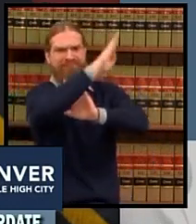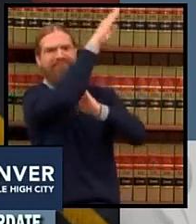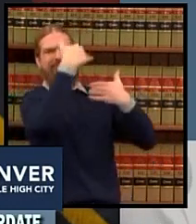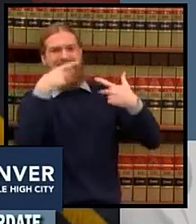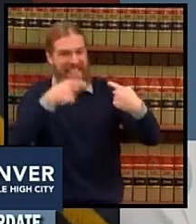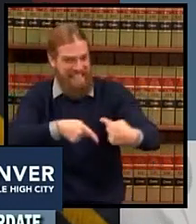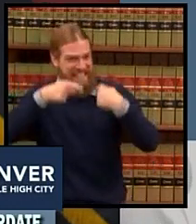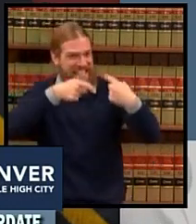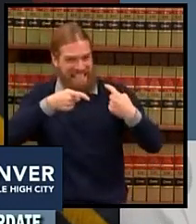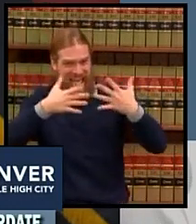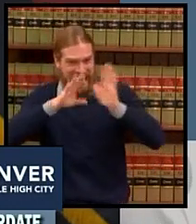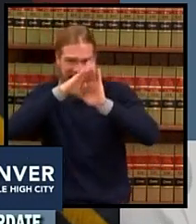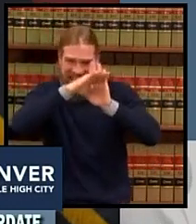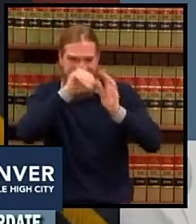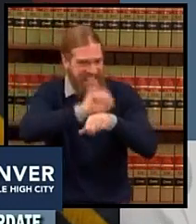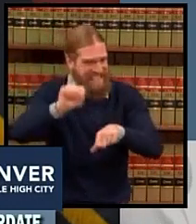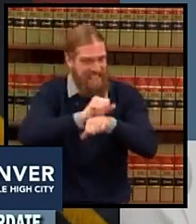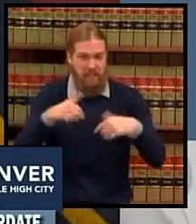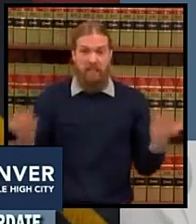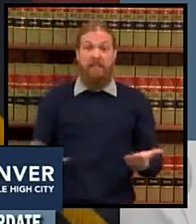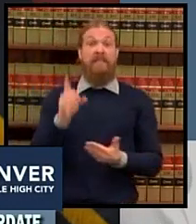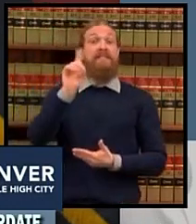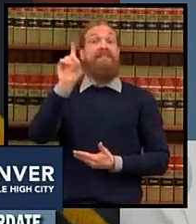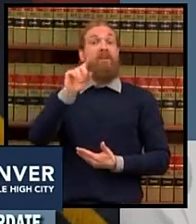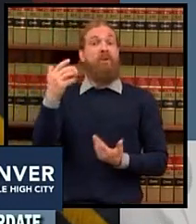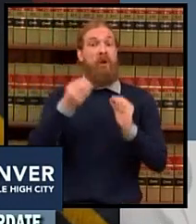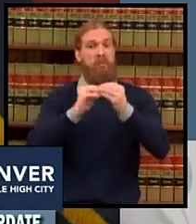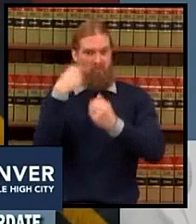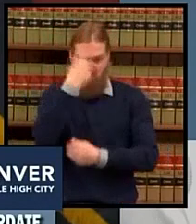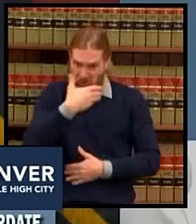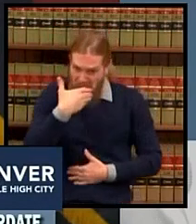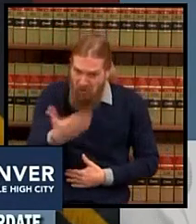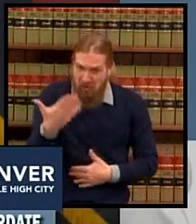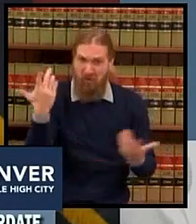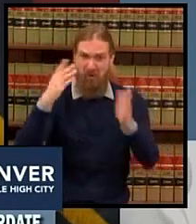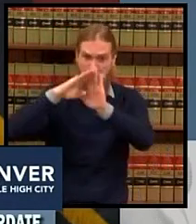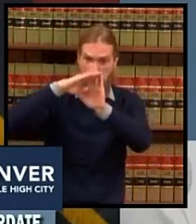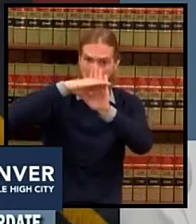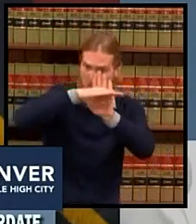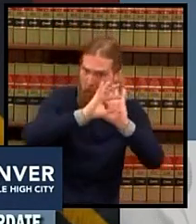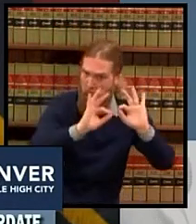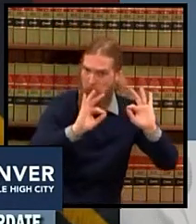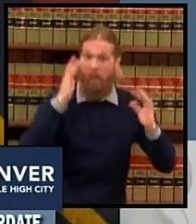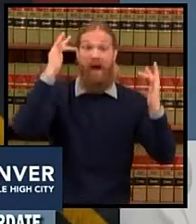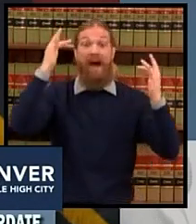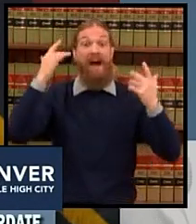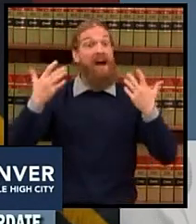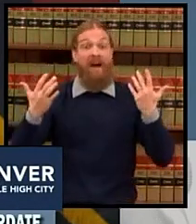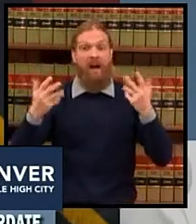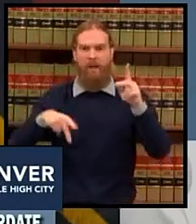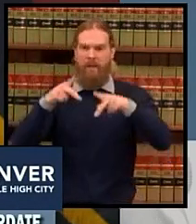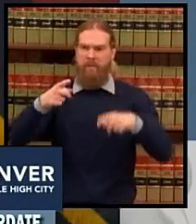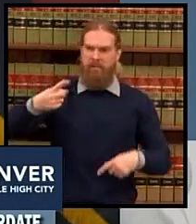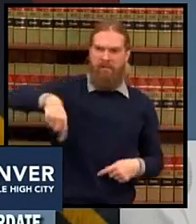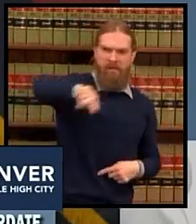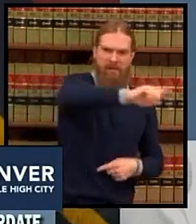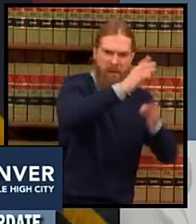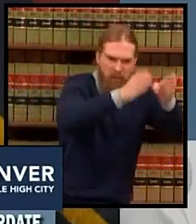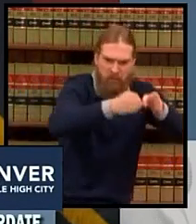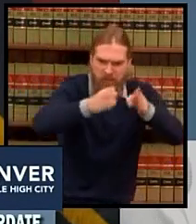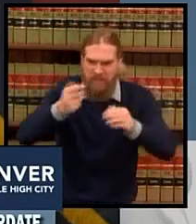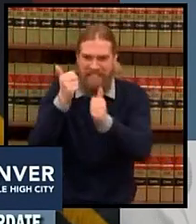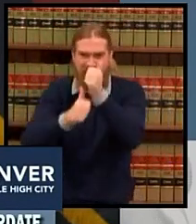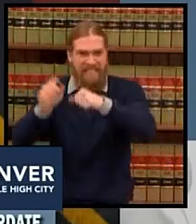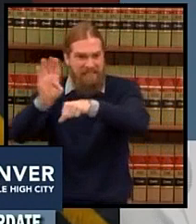are looking very good. And it's because of everything that every citizen is doing, every business owner is doing, complying with those